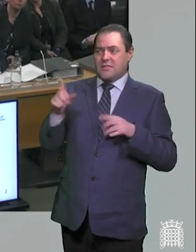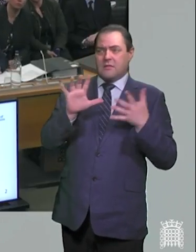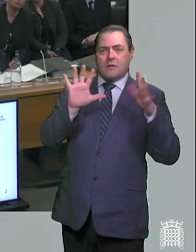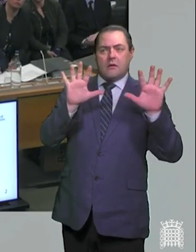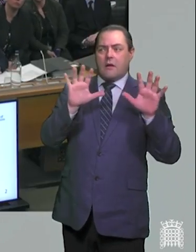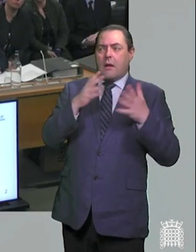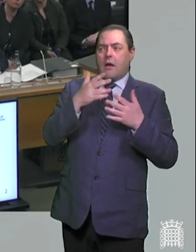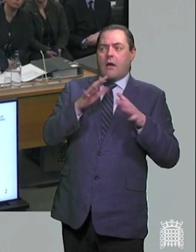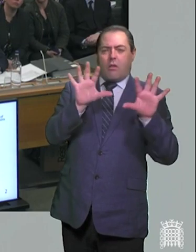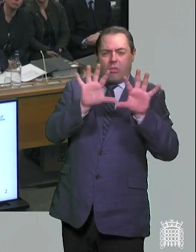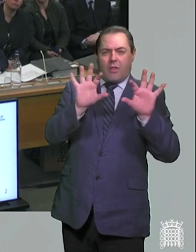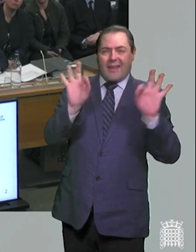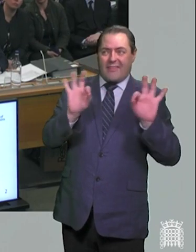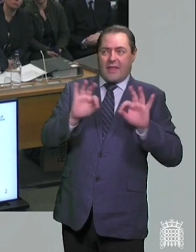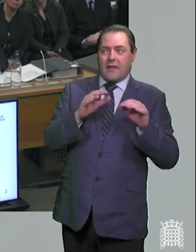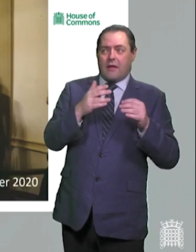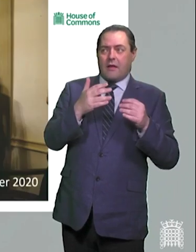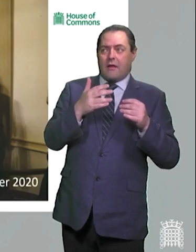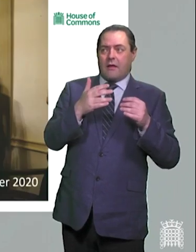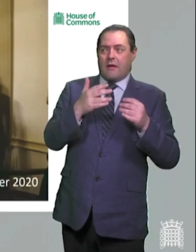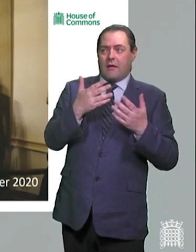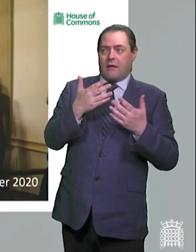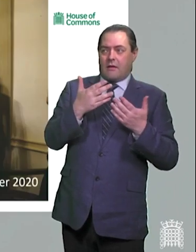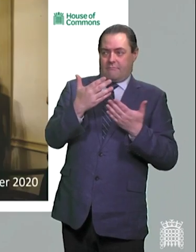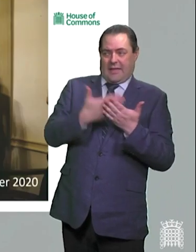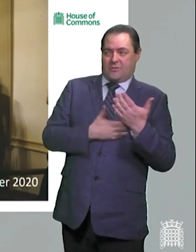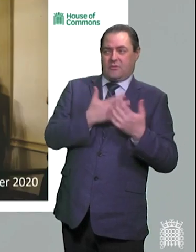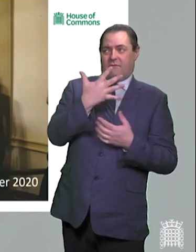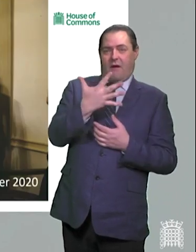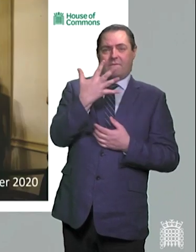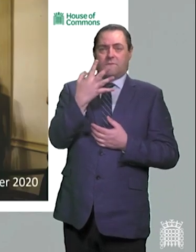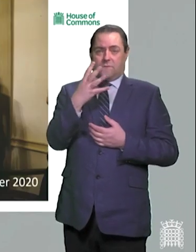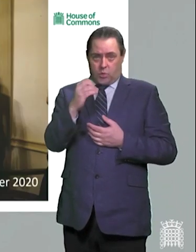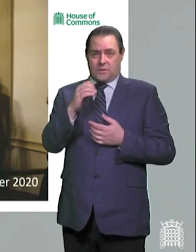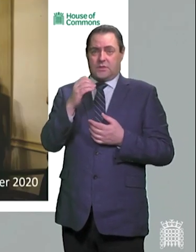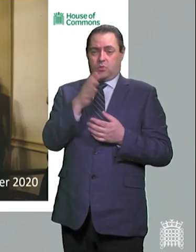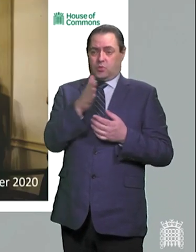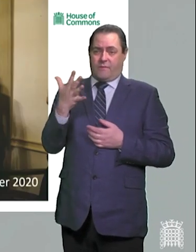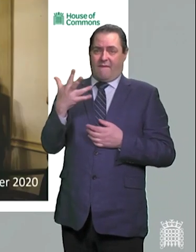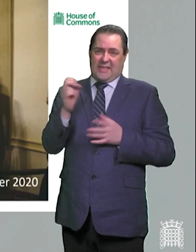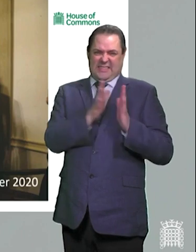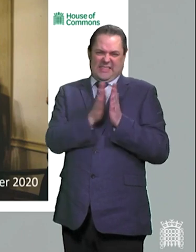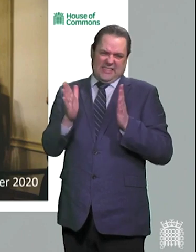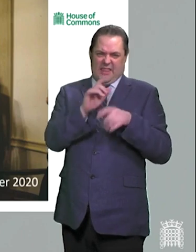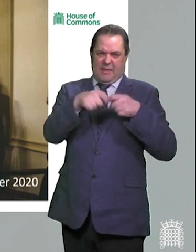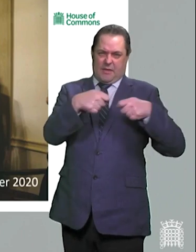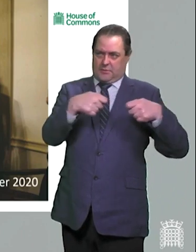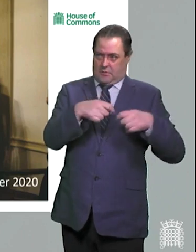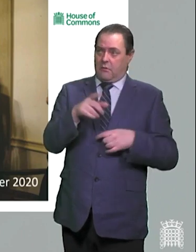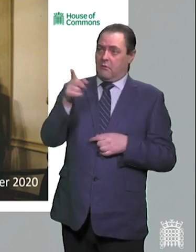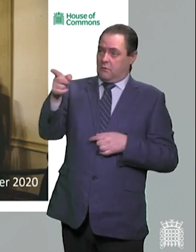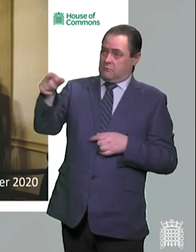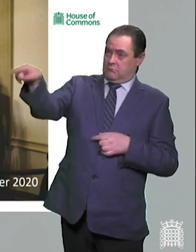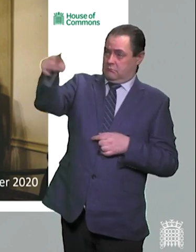are on page 540 and 580 in the bundle of the total evidence pack. The pictures show you with at least 6 to 8 other